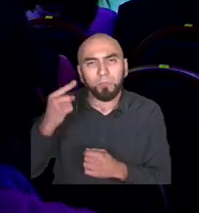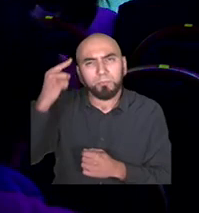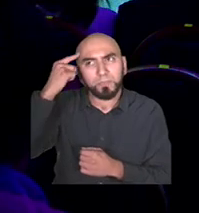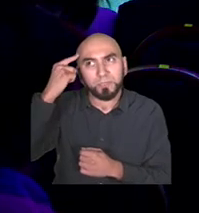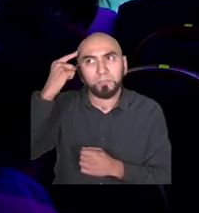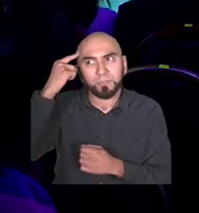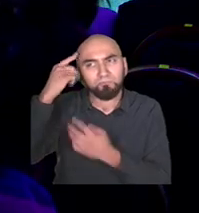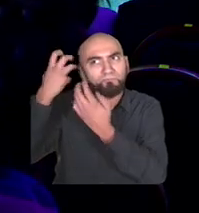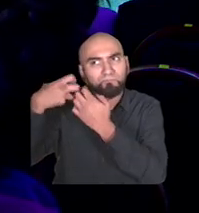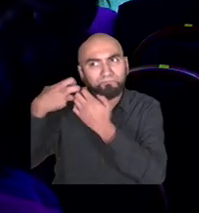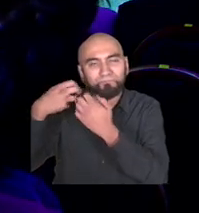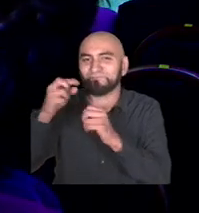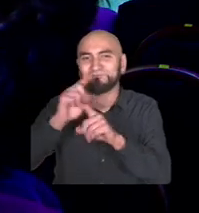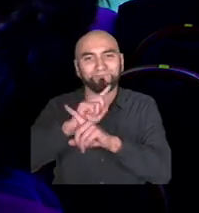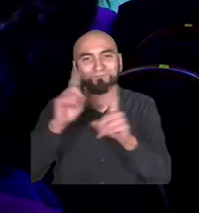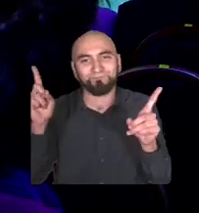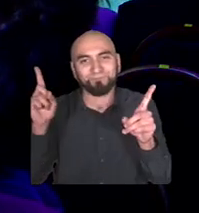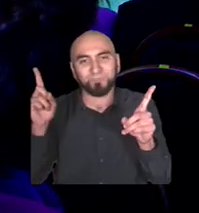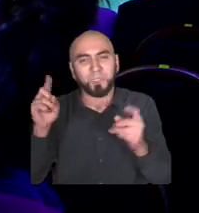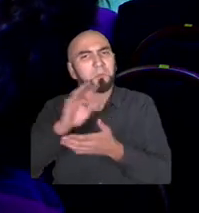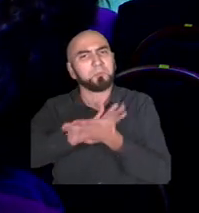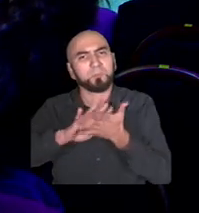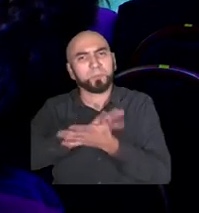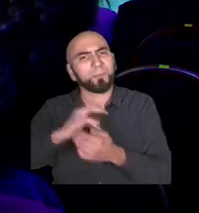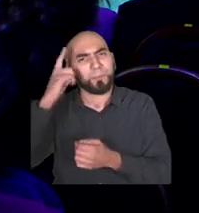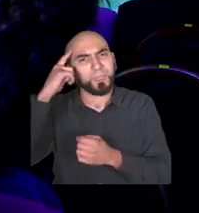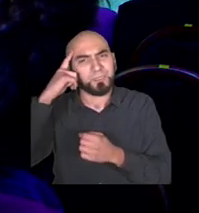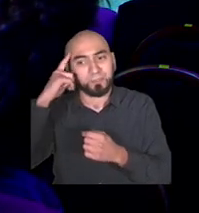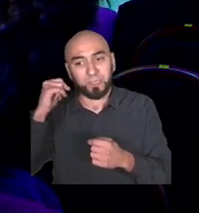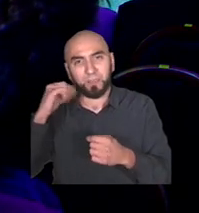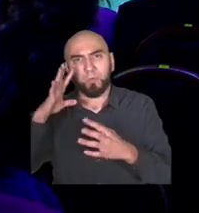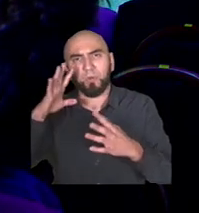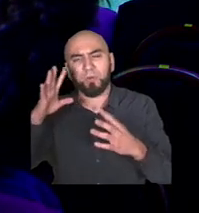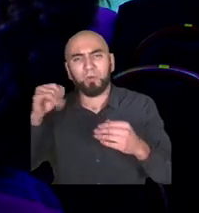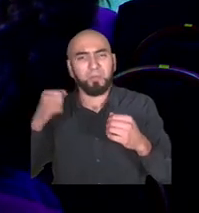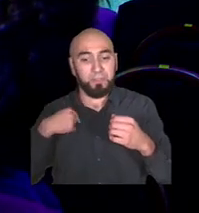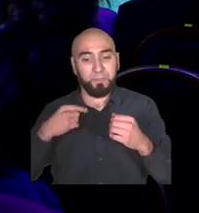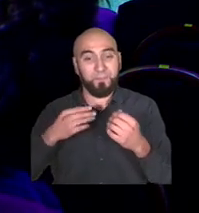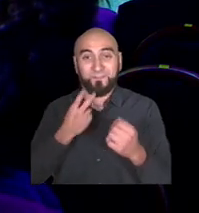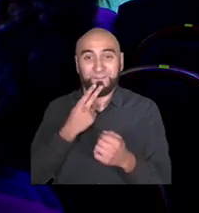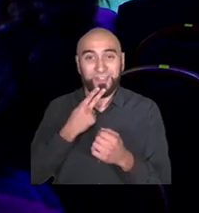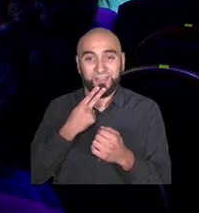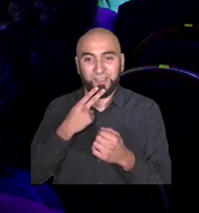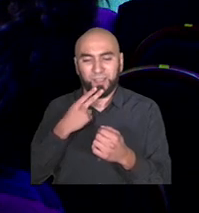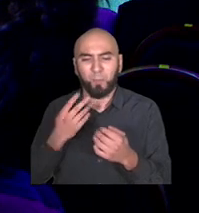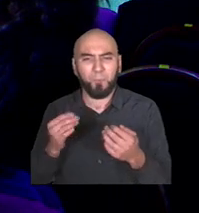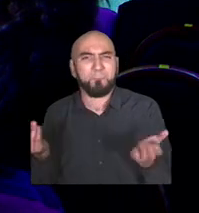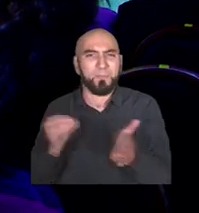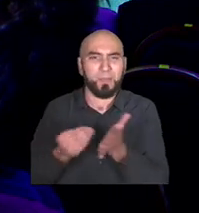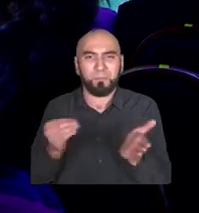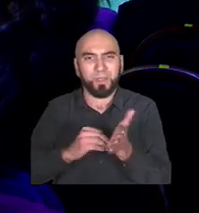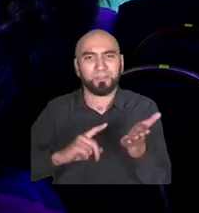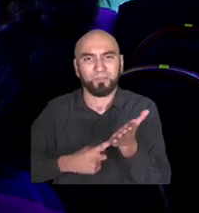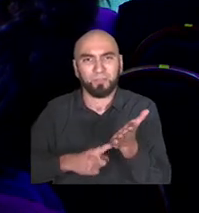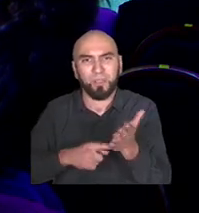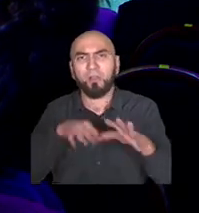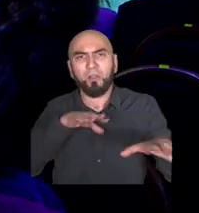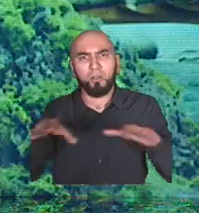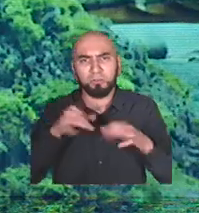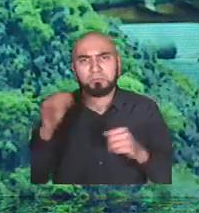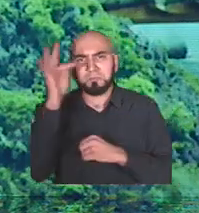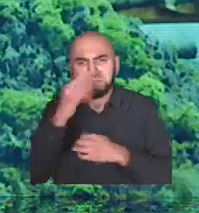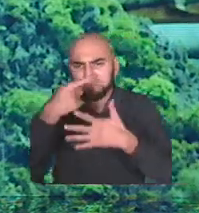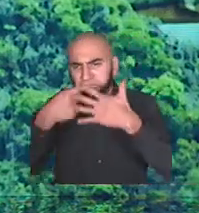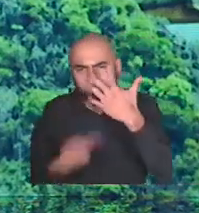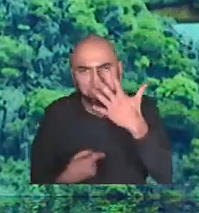We think that if we add so much more tech to our lives, and we fill every single moment up with a social network, that we'll be more innovative, and we'll think